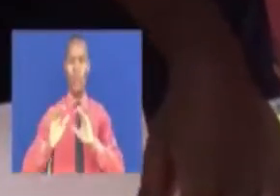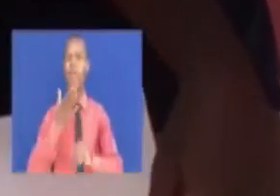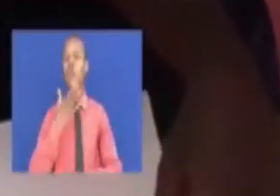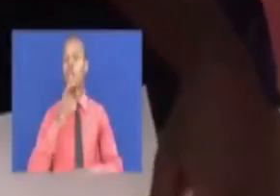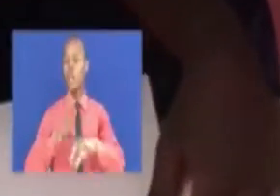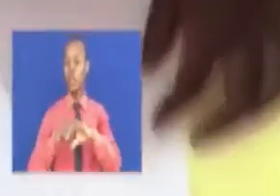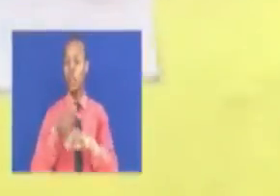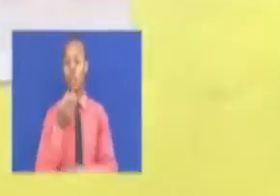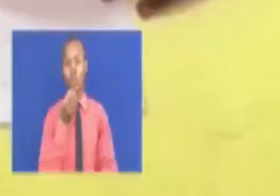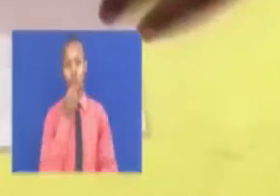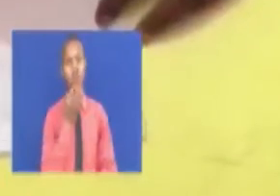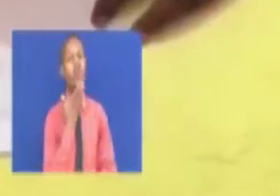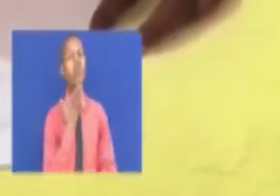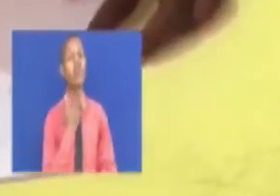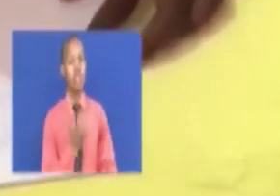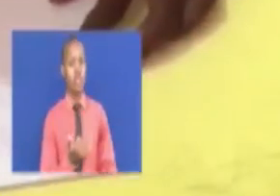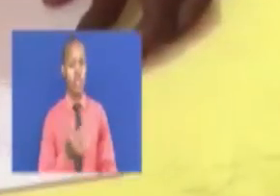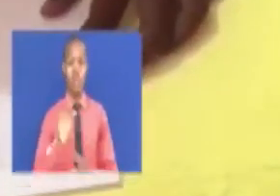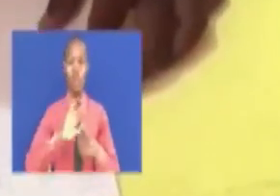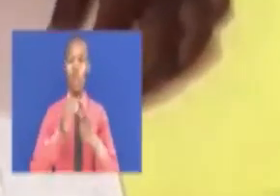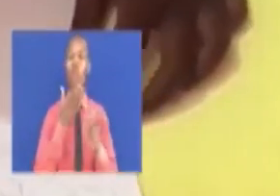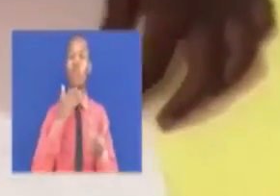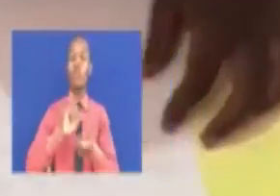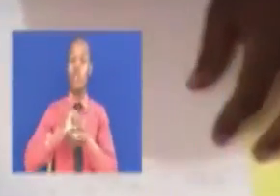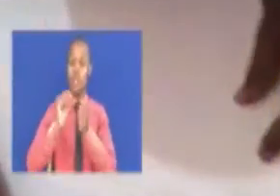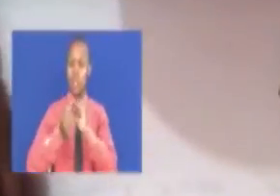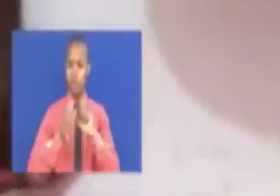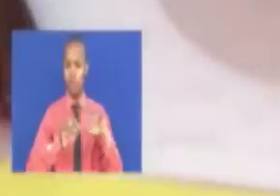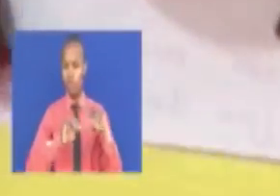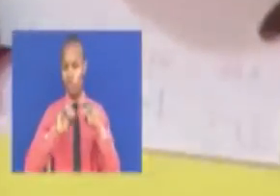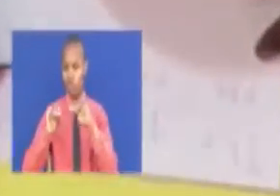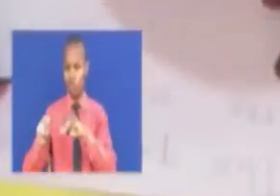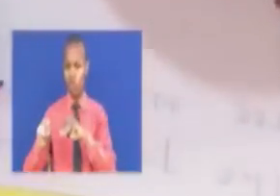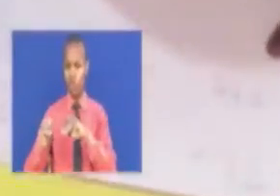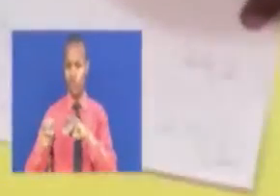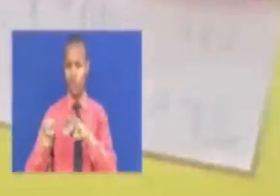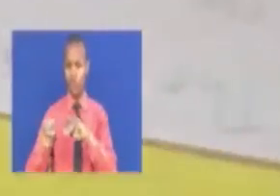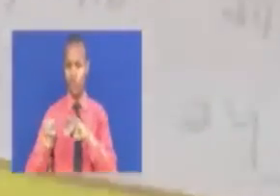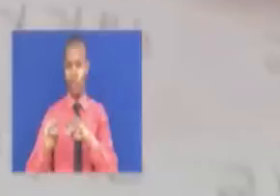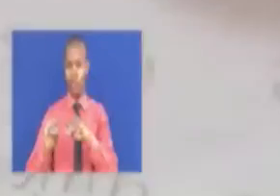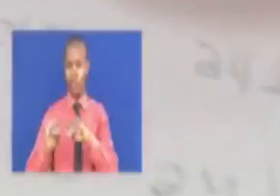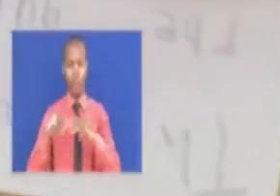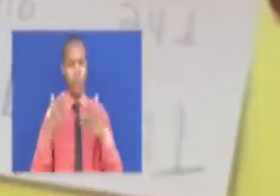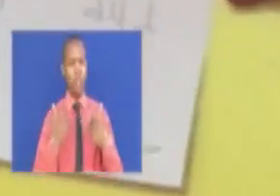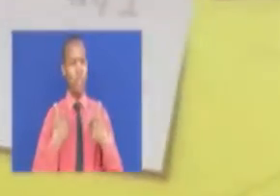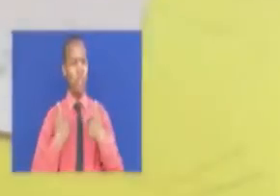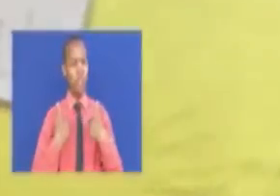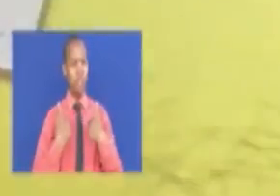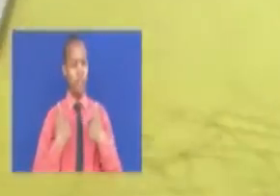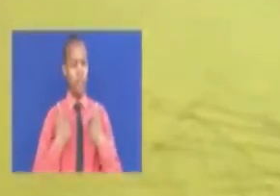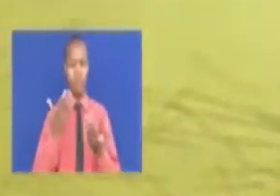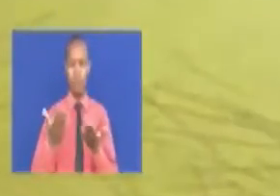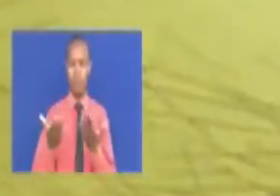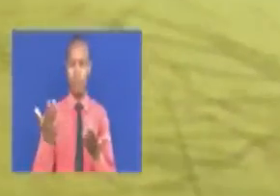food or they want to change from one avenue to another. There's a refusal to eat the